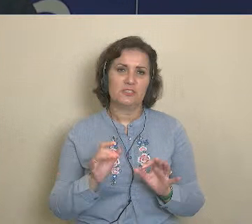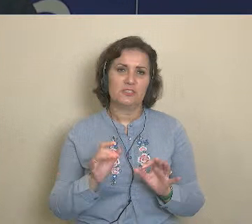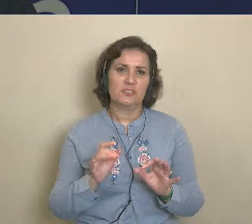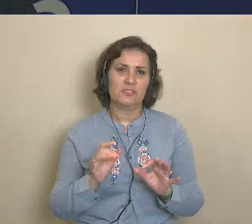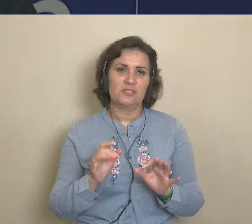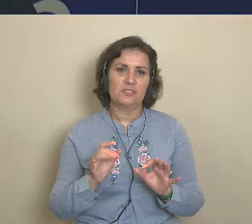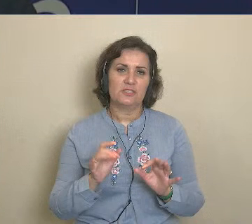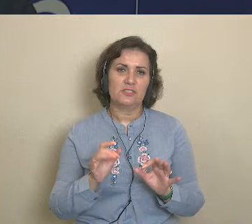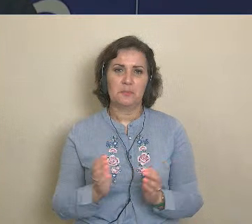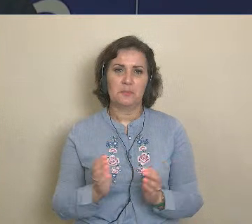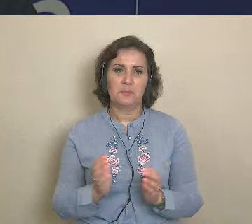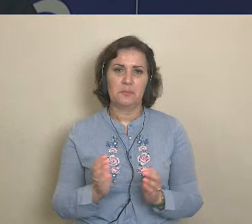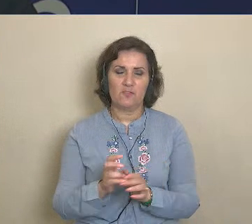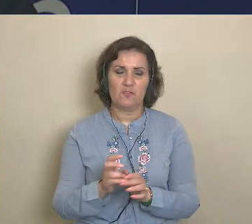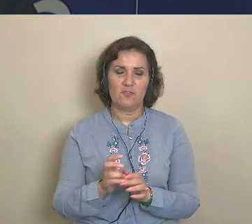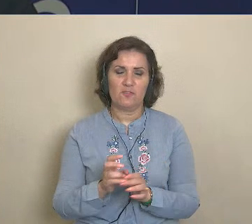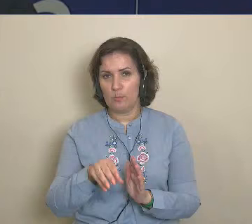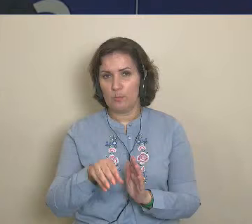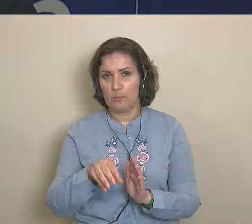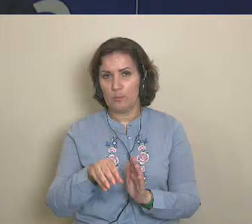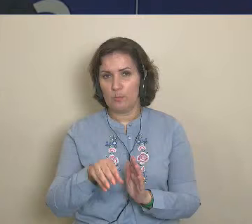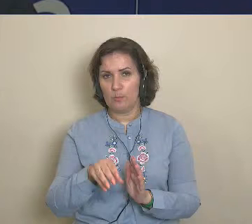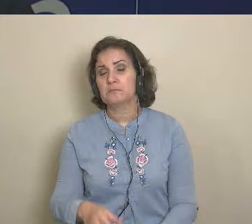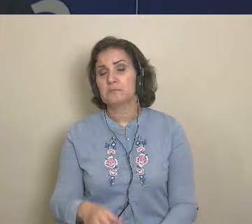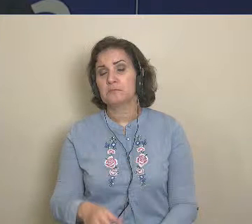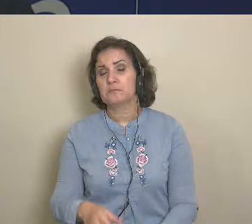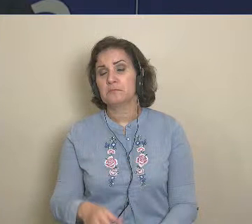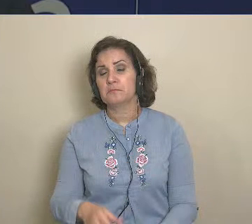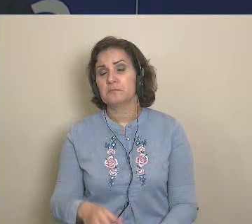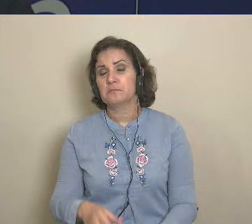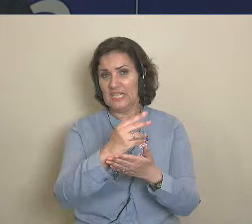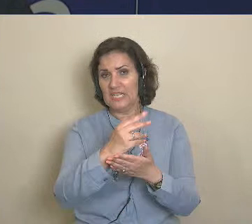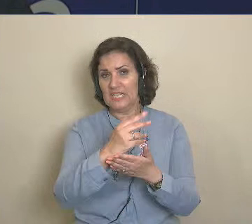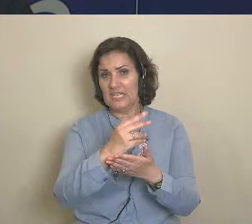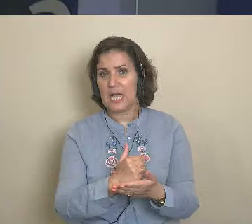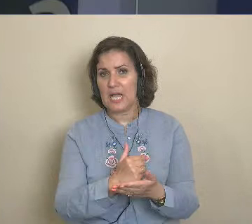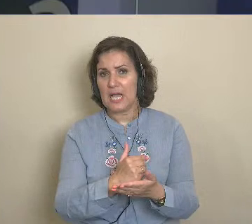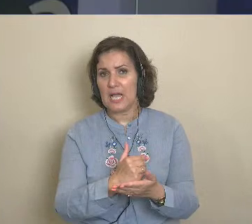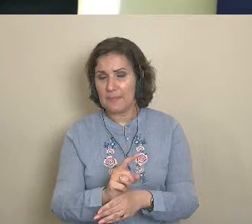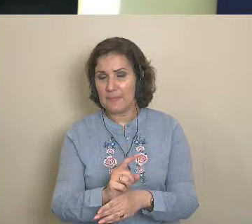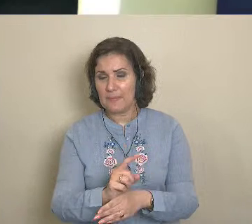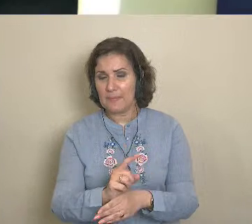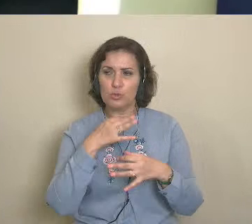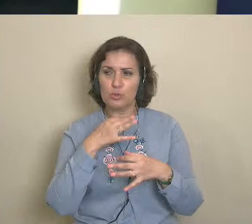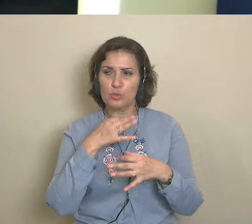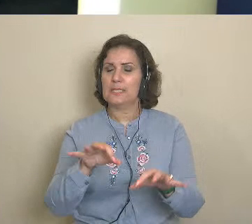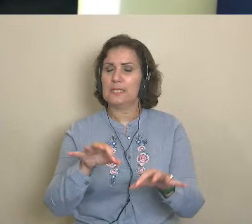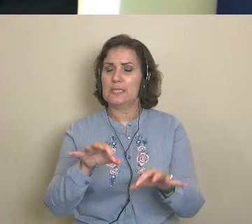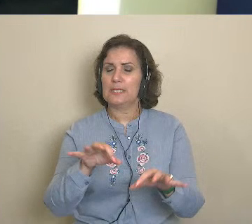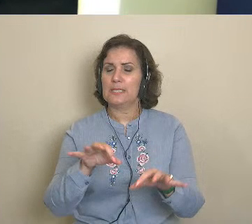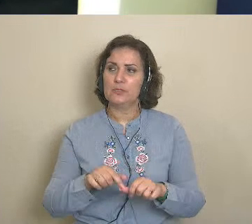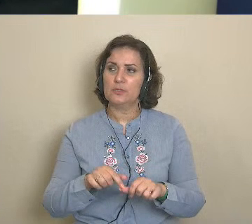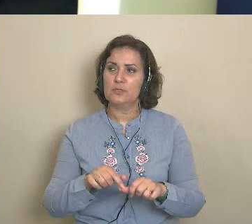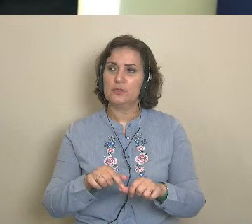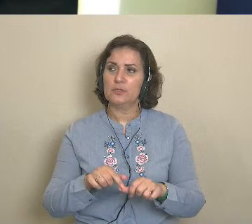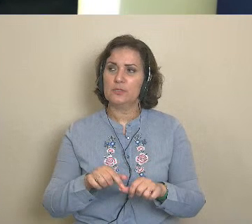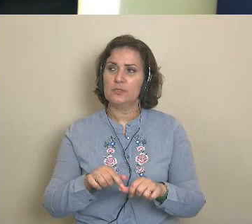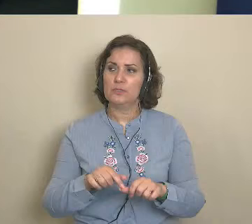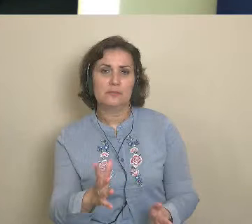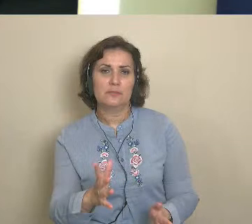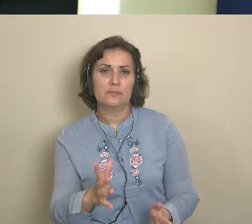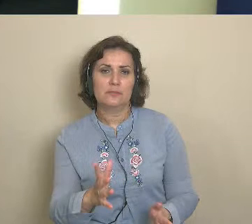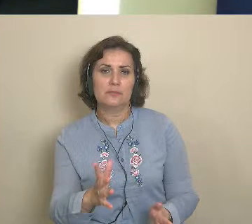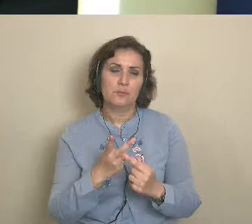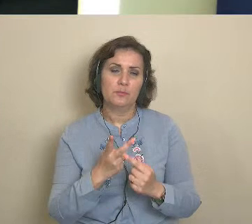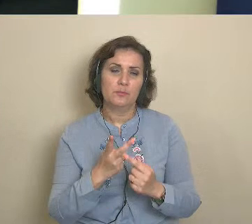and the mode of voting are not possible to amend, and